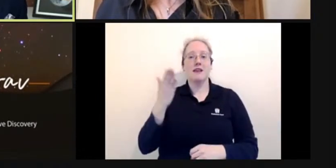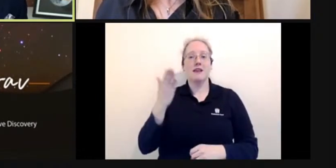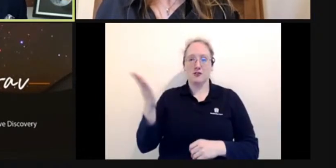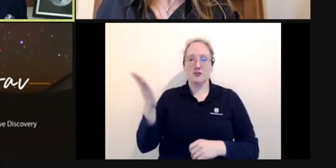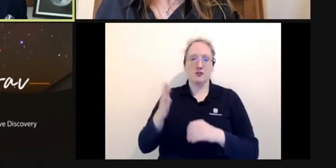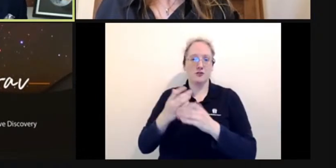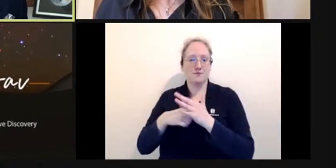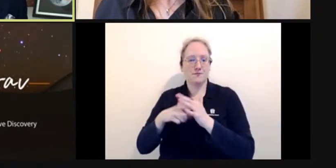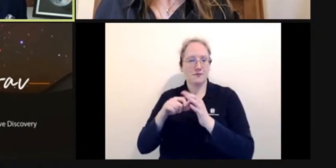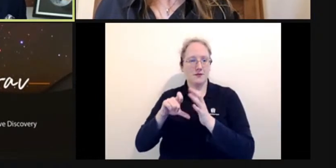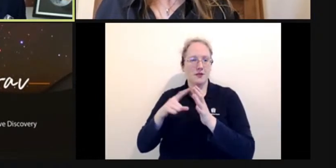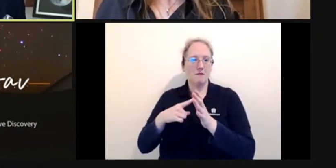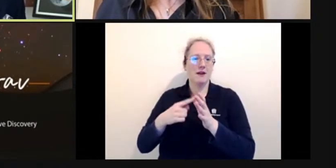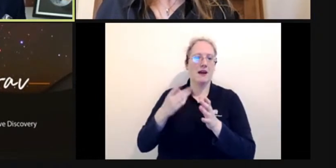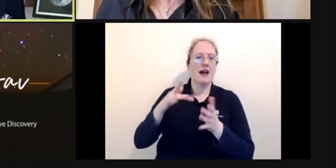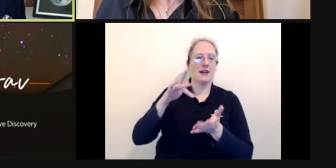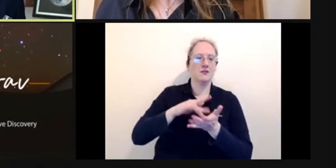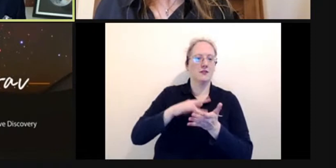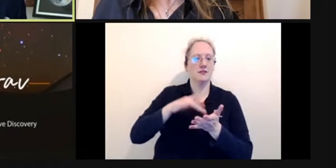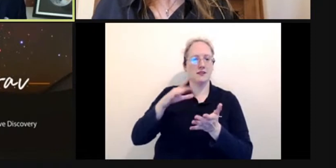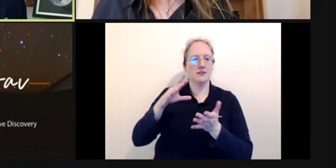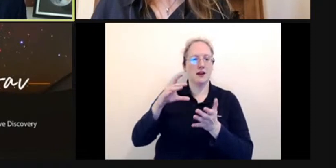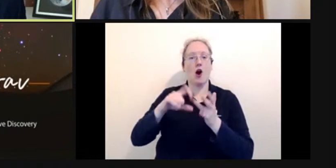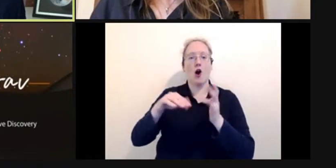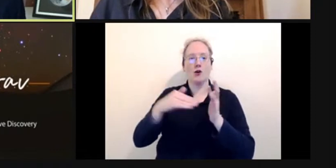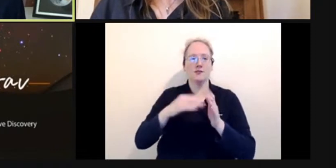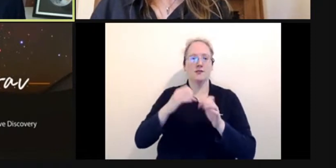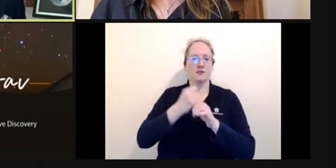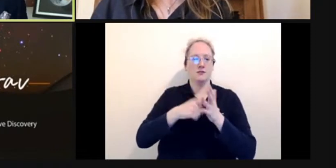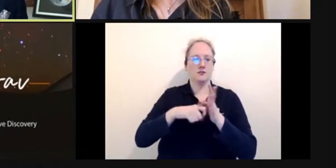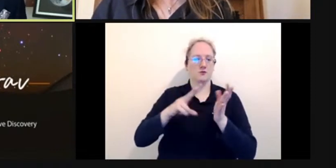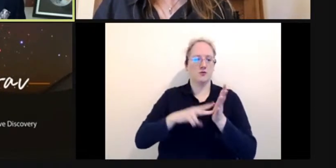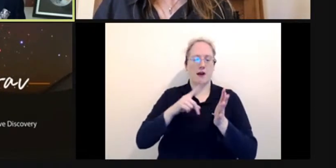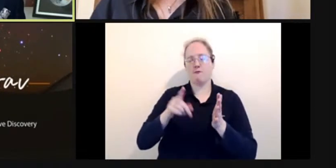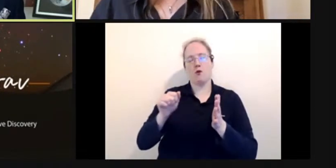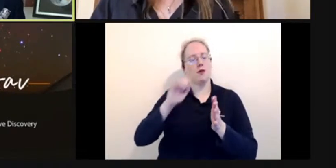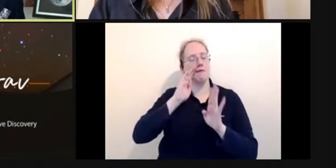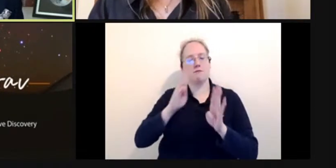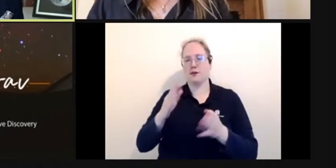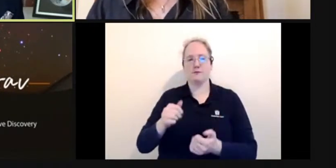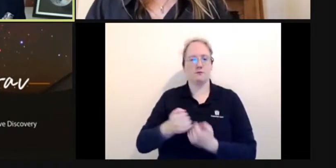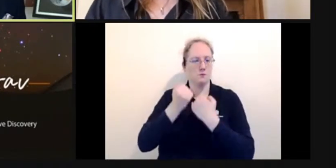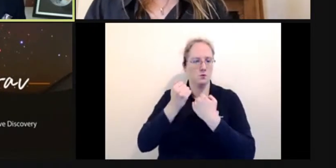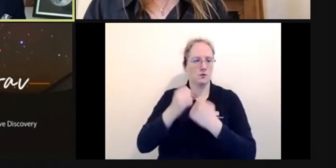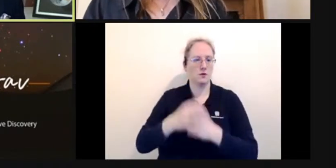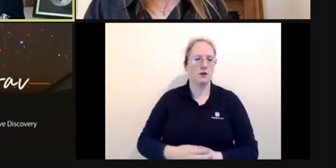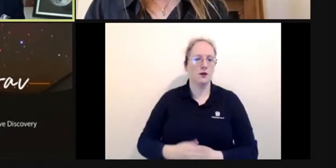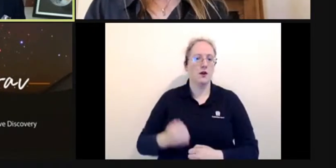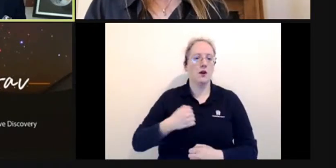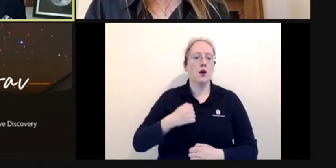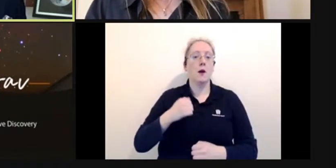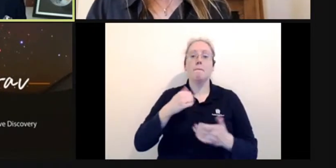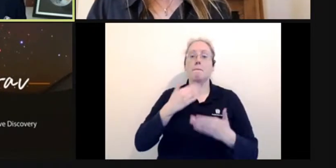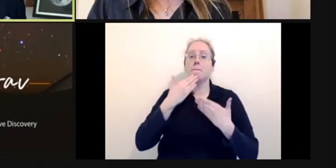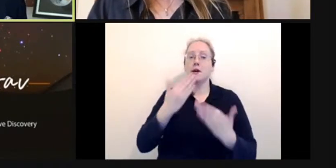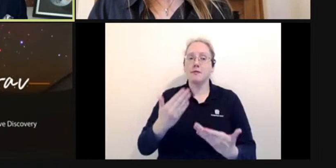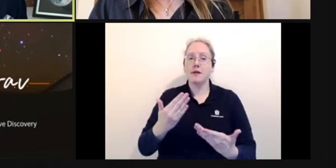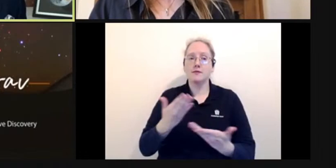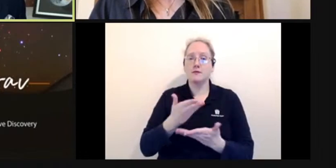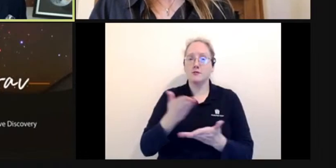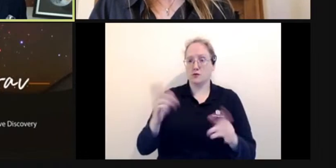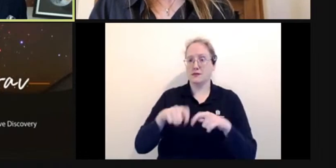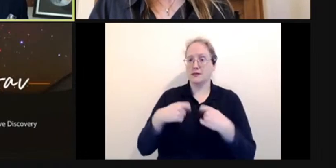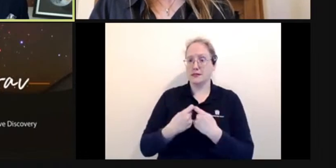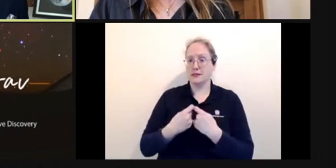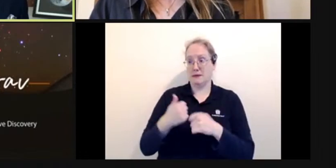Discovery, Osgrav, for the incredible support, tremendous support. my thanks hugely to the team behind